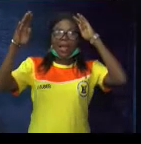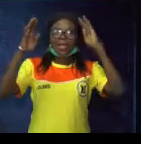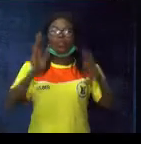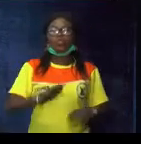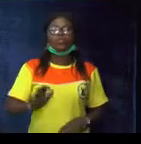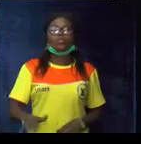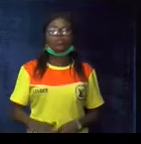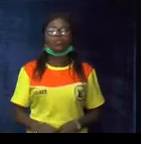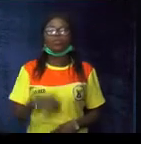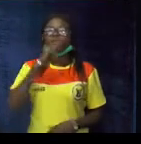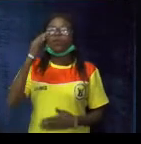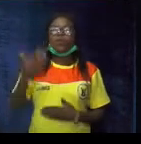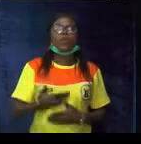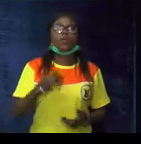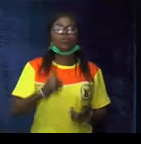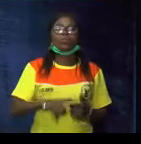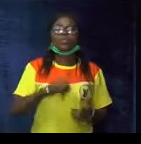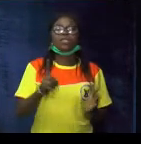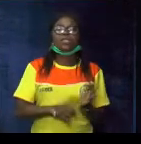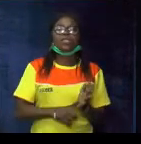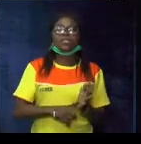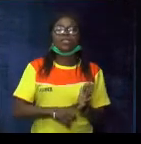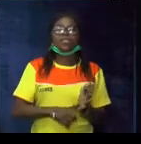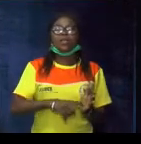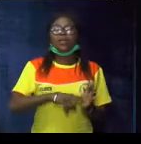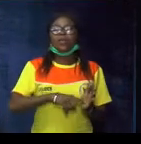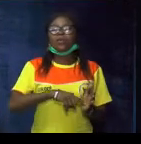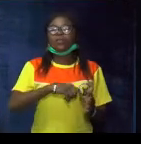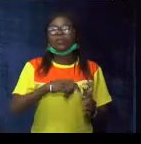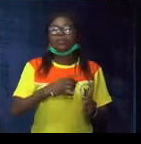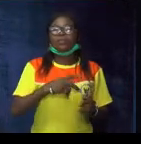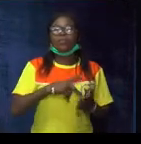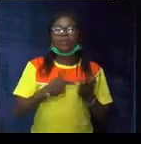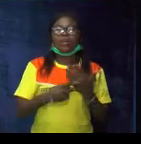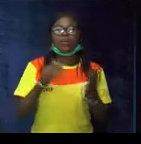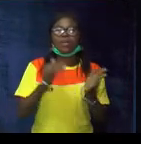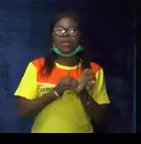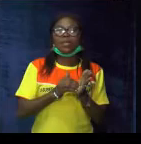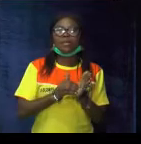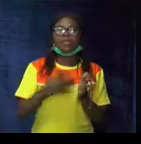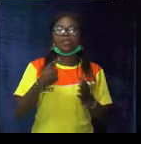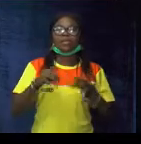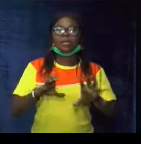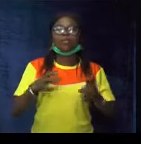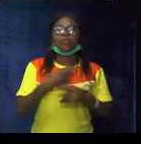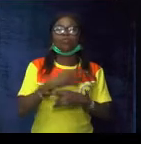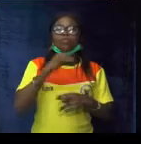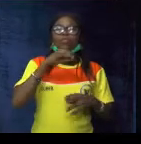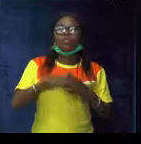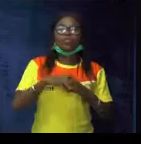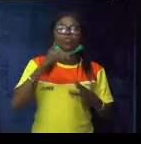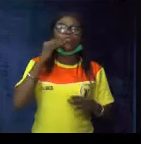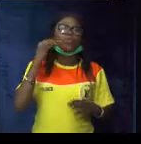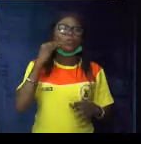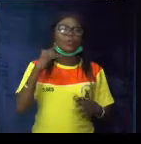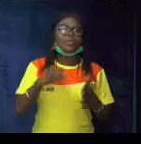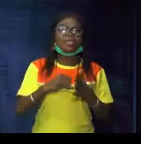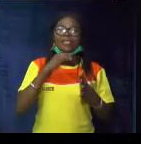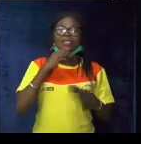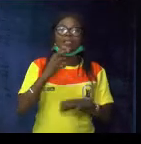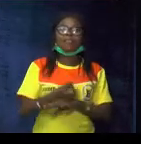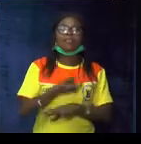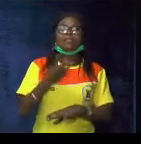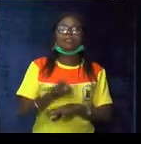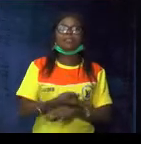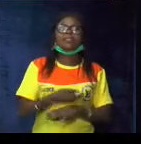Hello children, you're welcome to this segment of the program, The Classroom in Your Home. It is mathematics time, and that